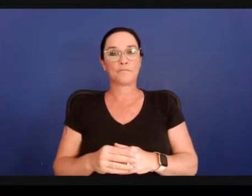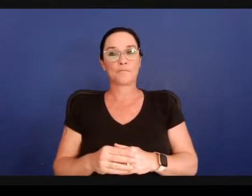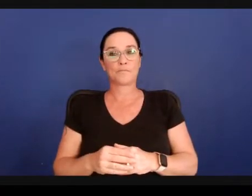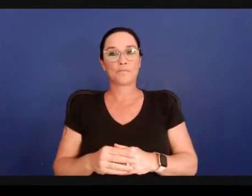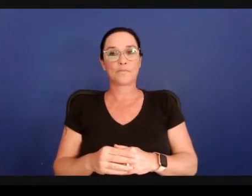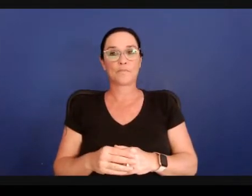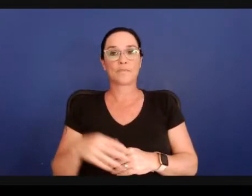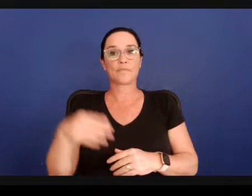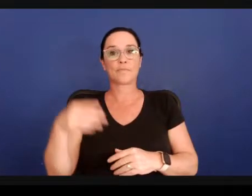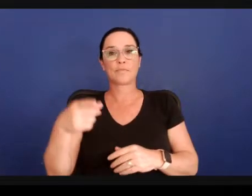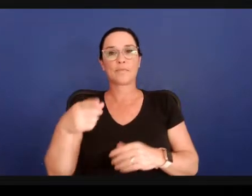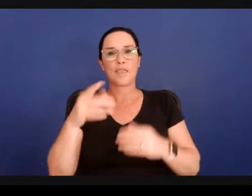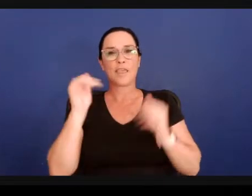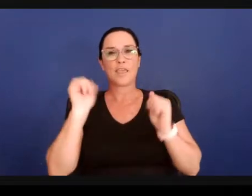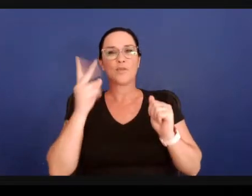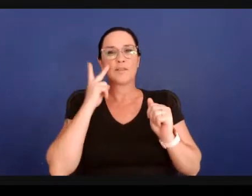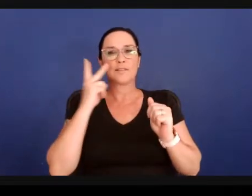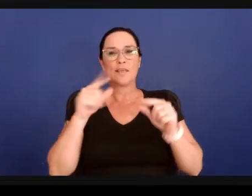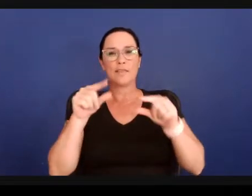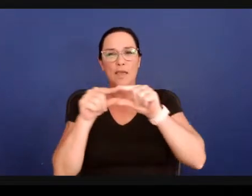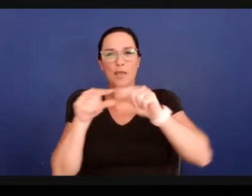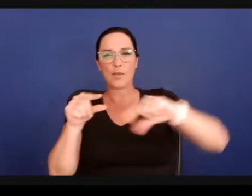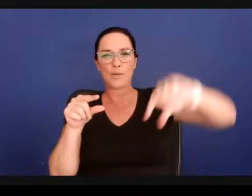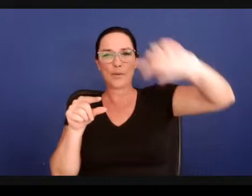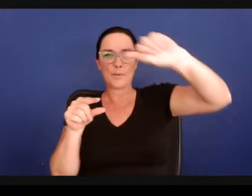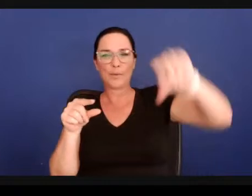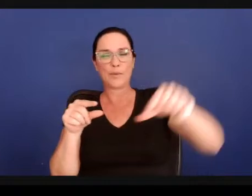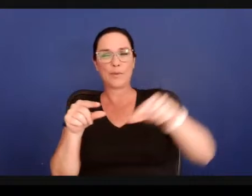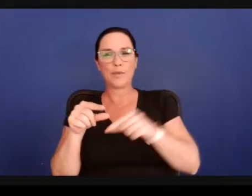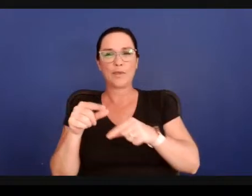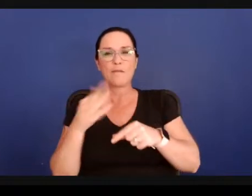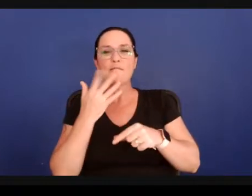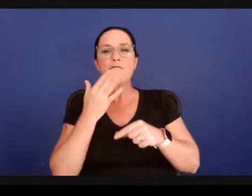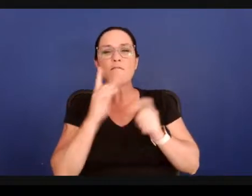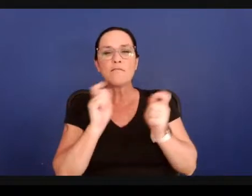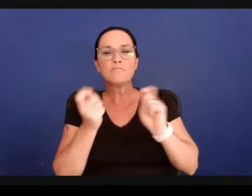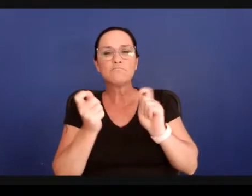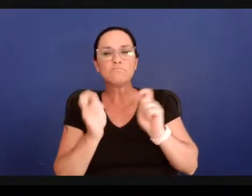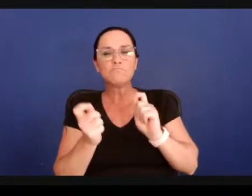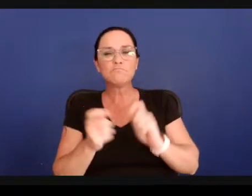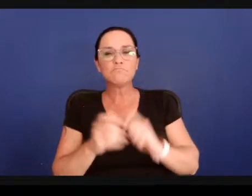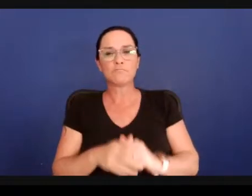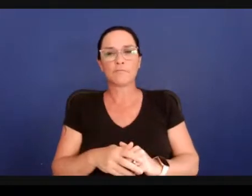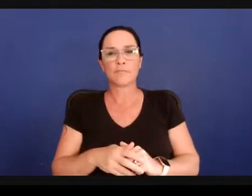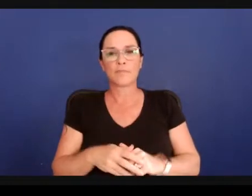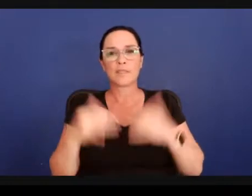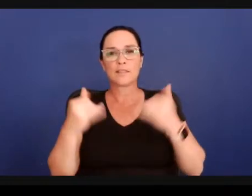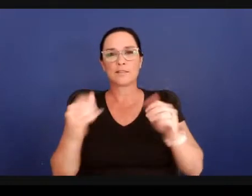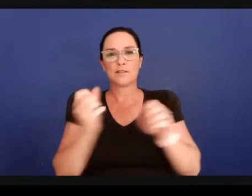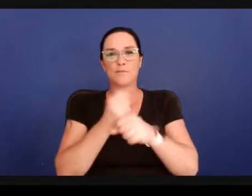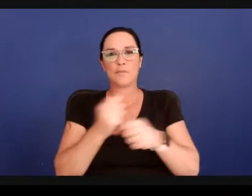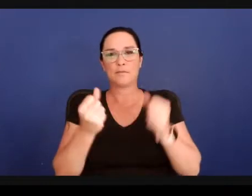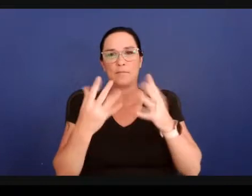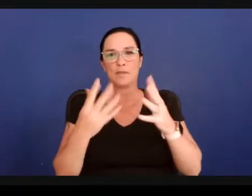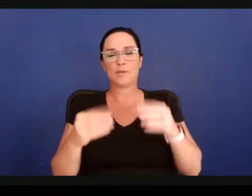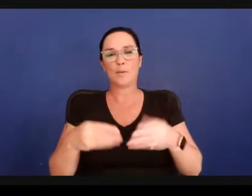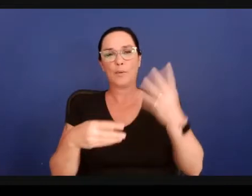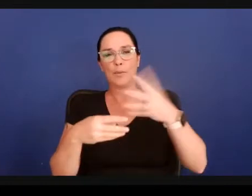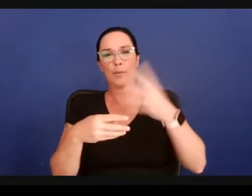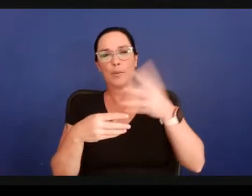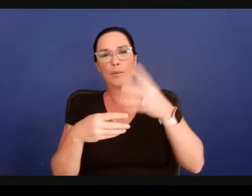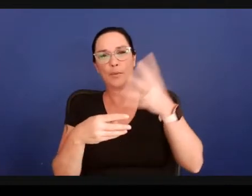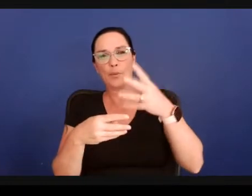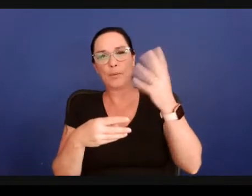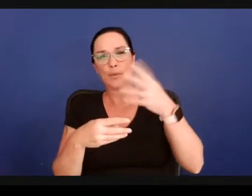that discoloration around that central cap of the volcano, where it still produces quite a bit of fume, as well as these